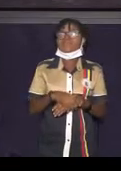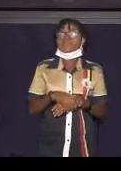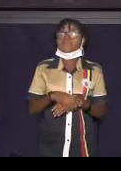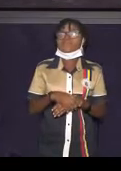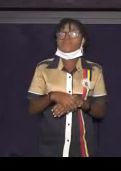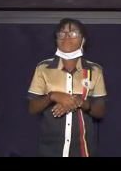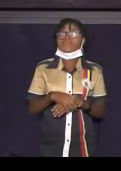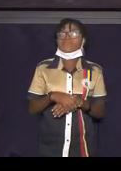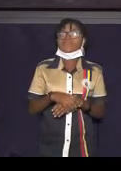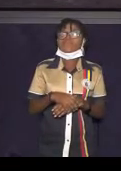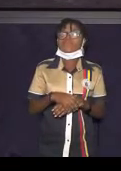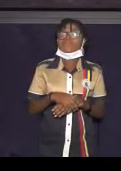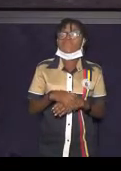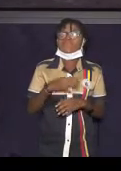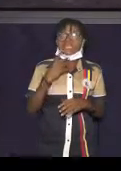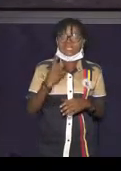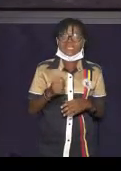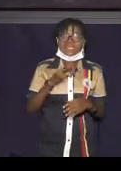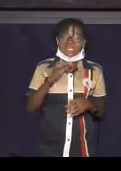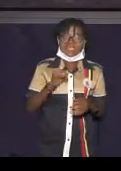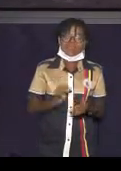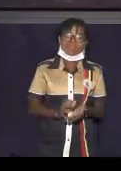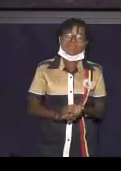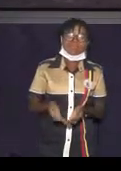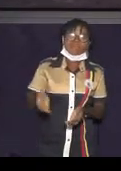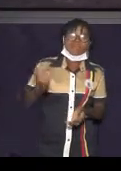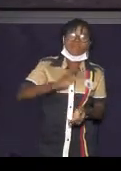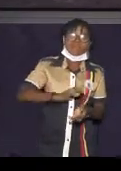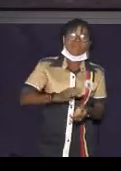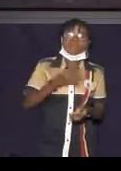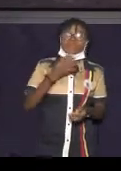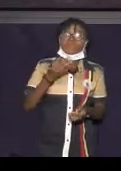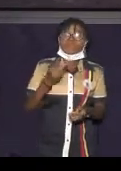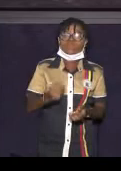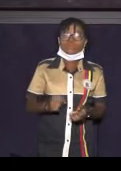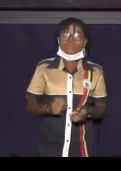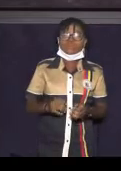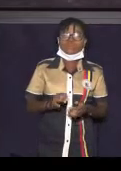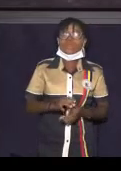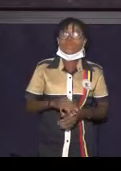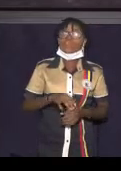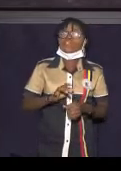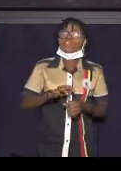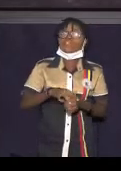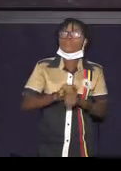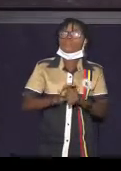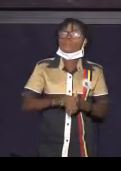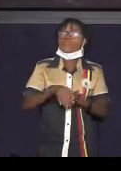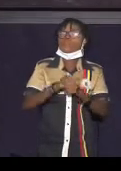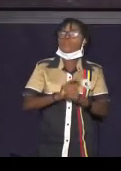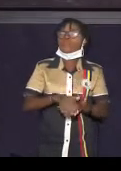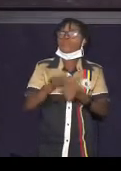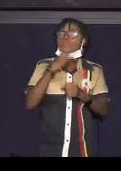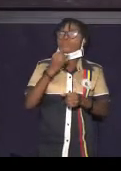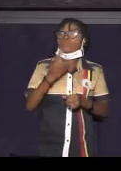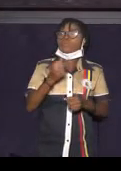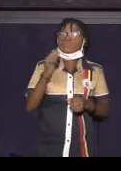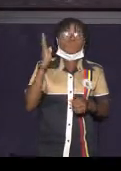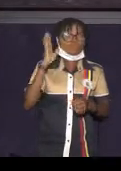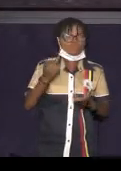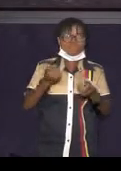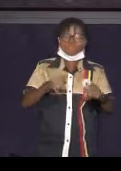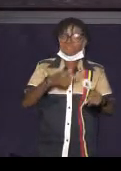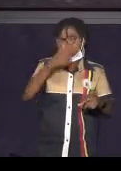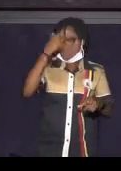weight. Increased blood pressure. It's likely for the person to have blood pressure because of the